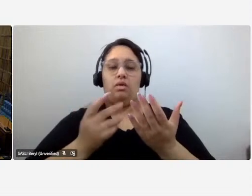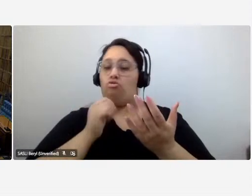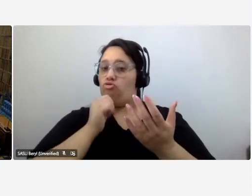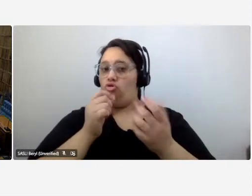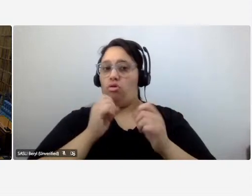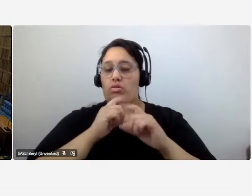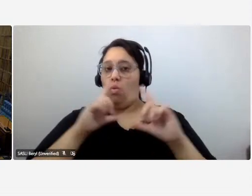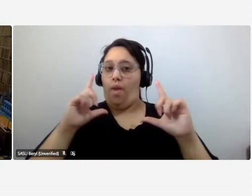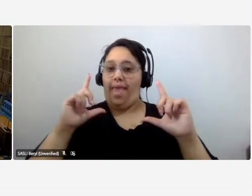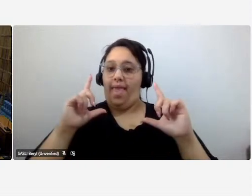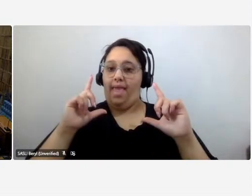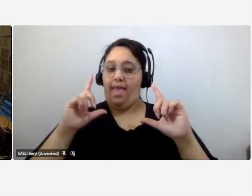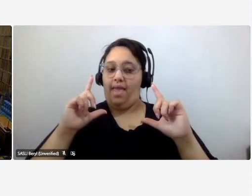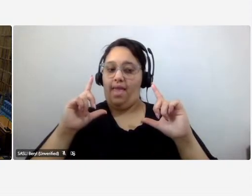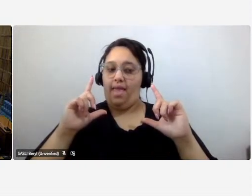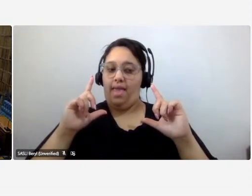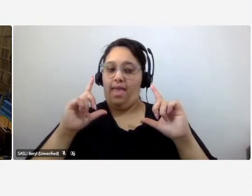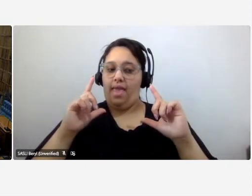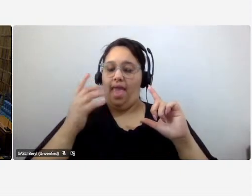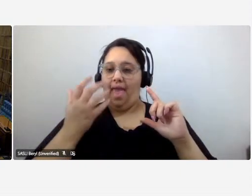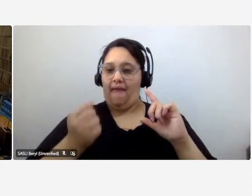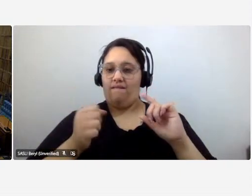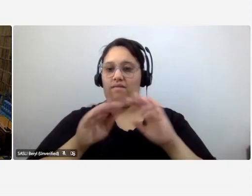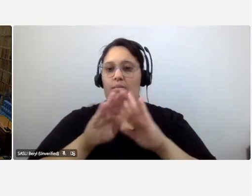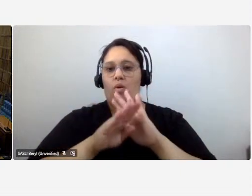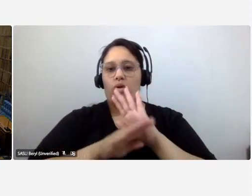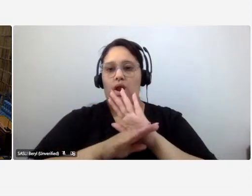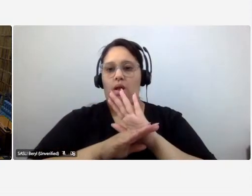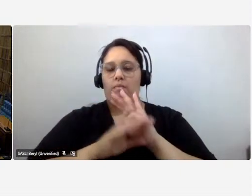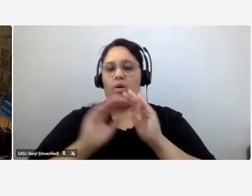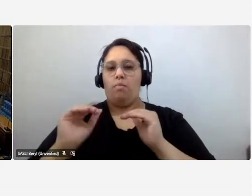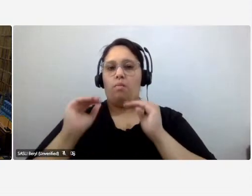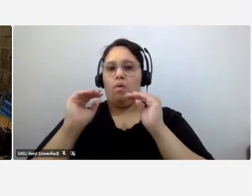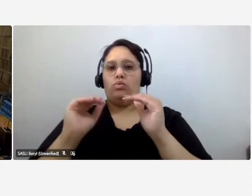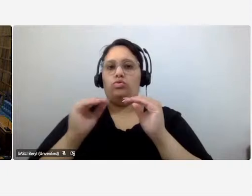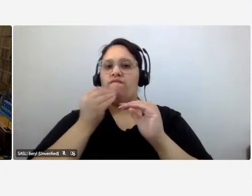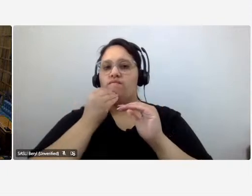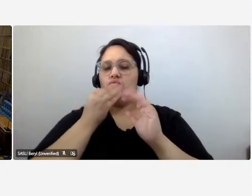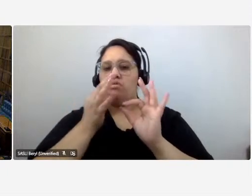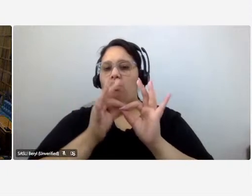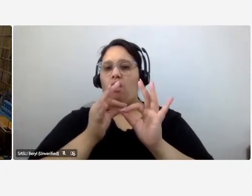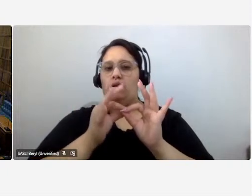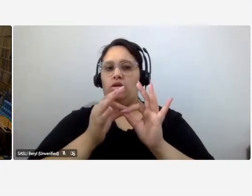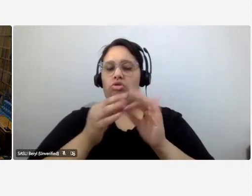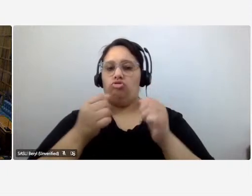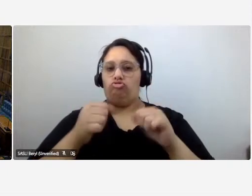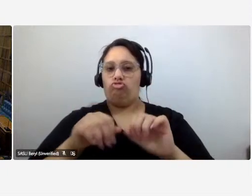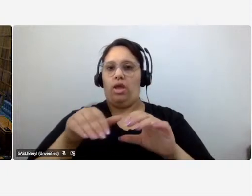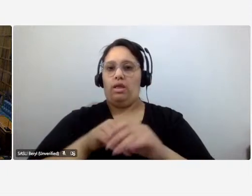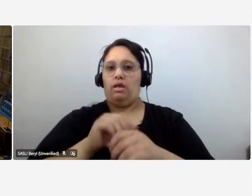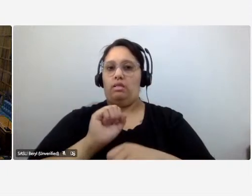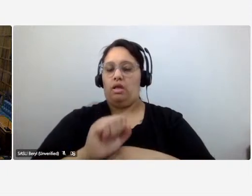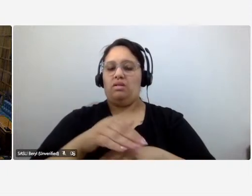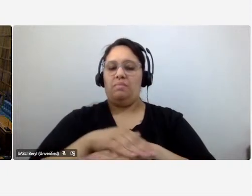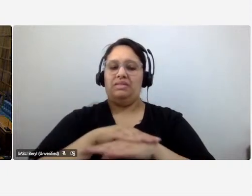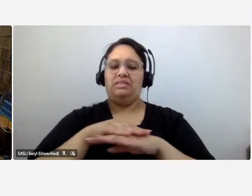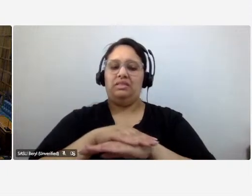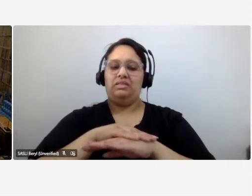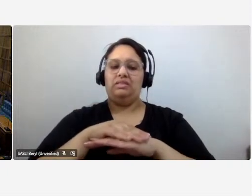aware. There is a program of promotion of food gardens, Chair, in this instance, a basis